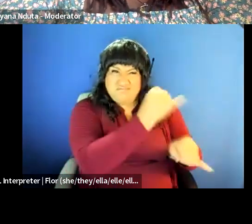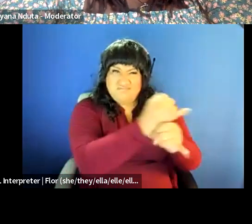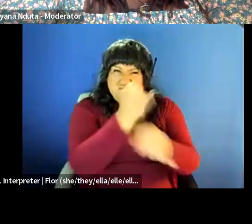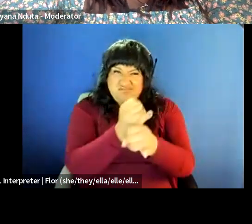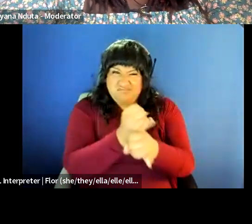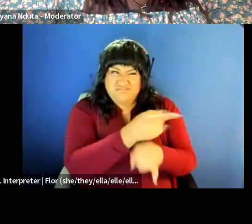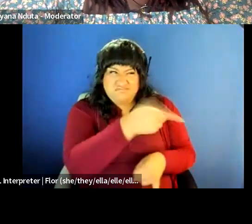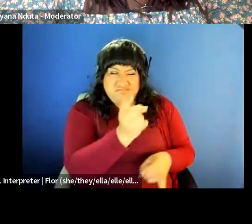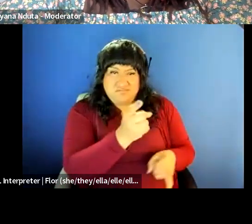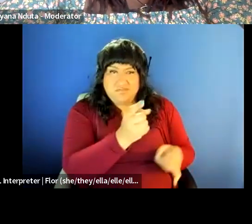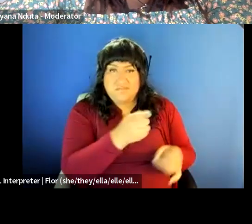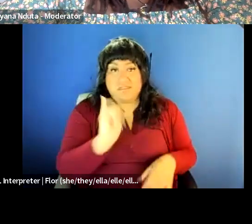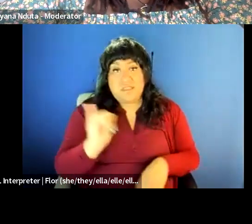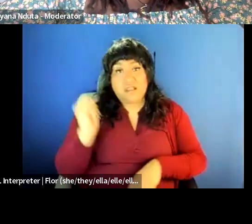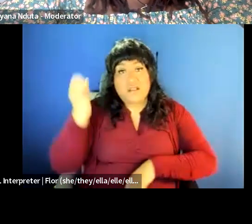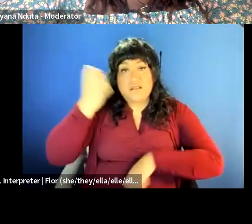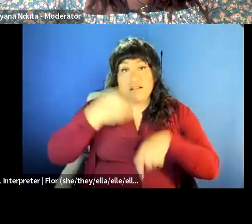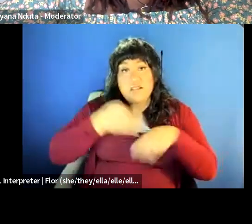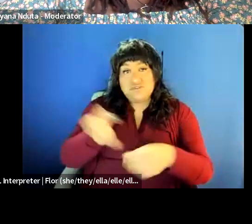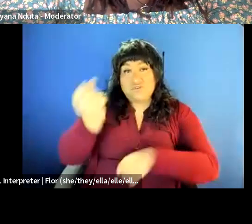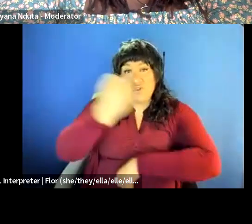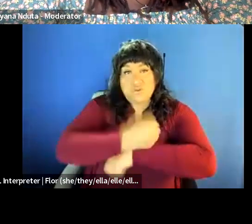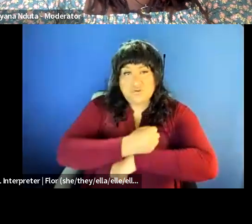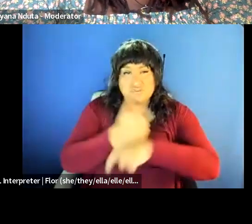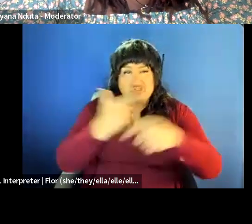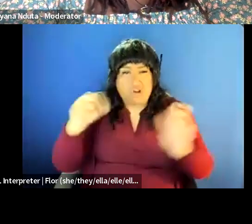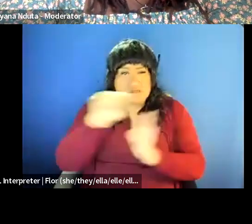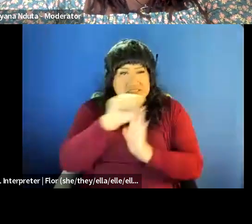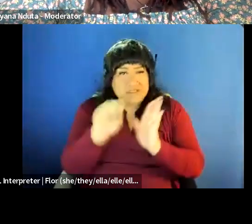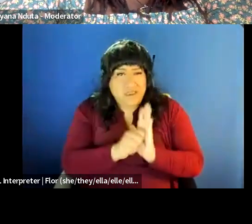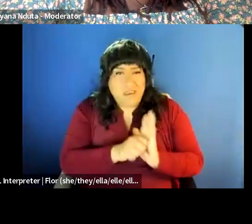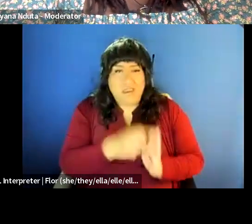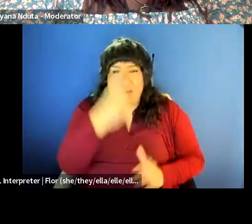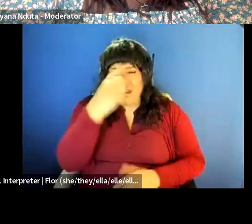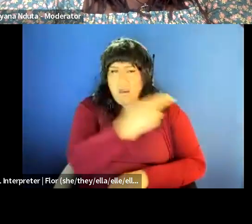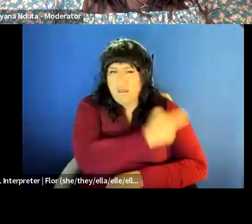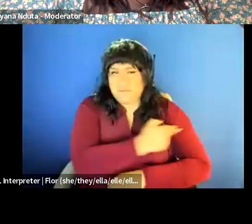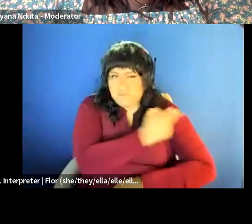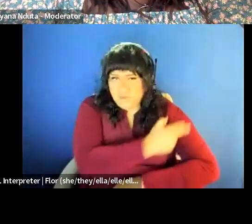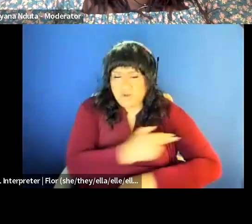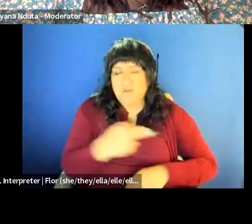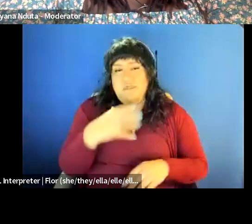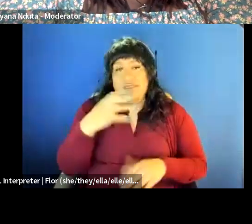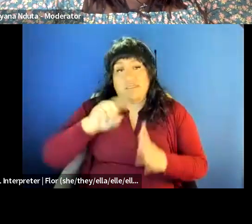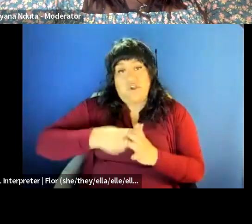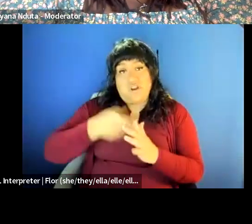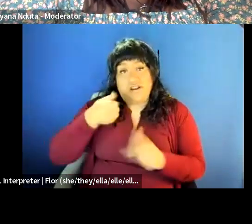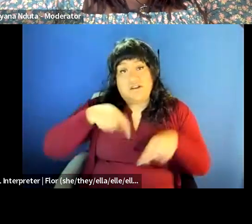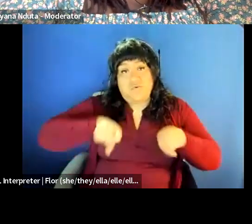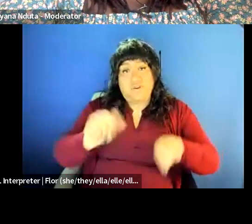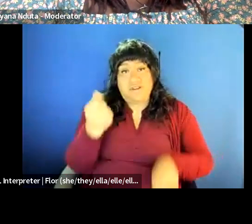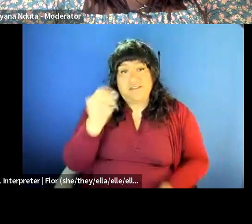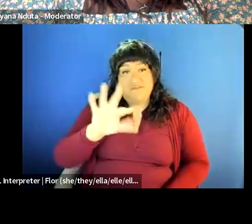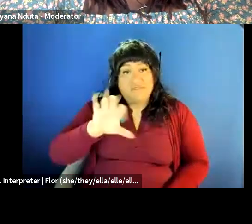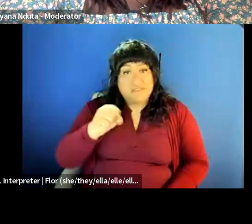closure of the large state hospitals and asylums, which started in the 1950s. And in your book, you discuss